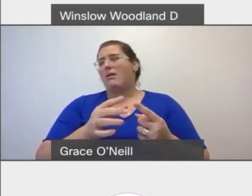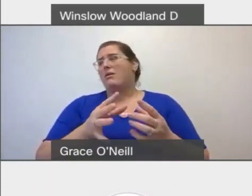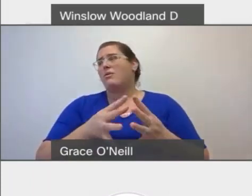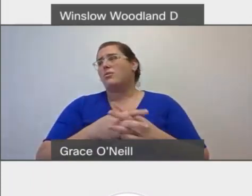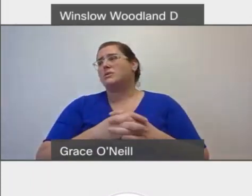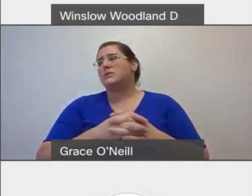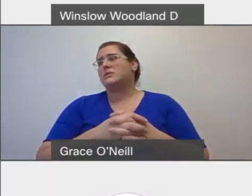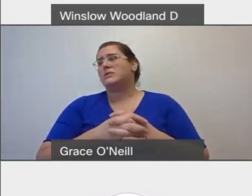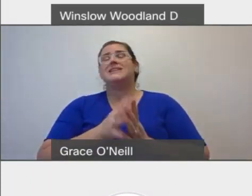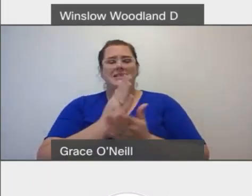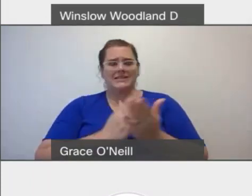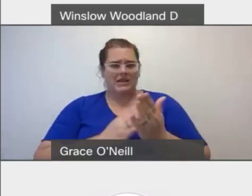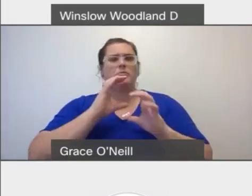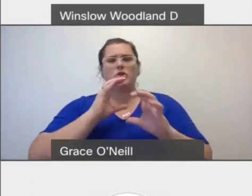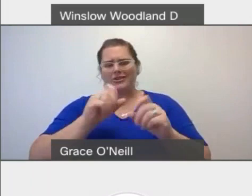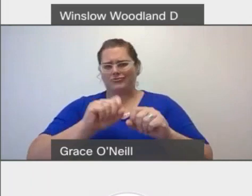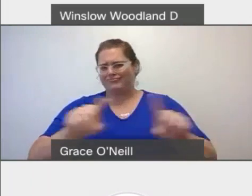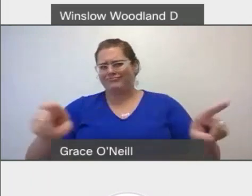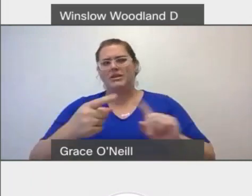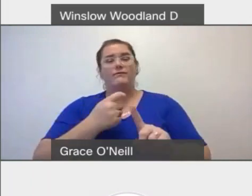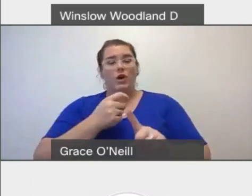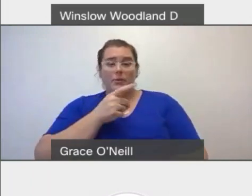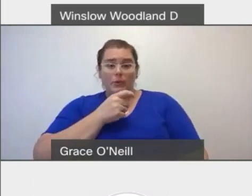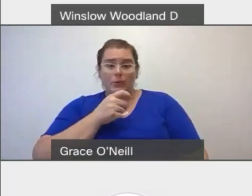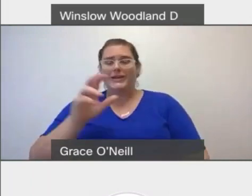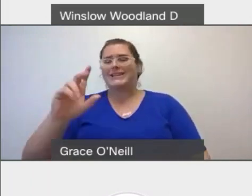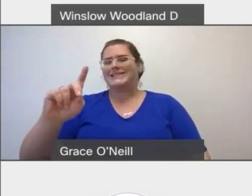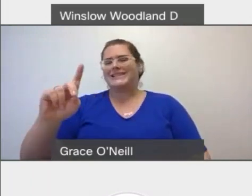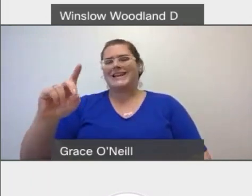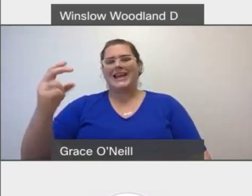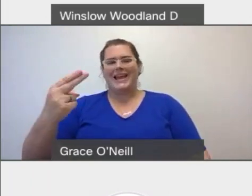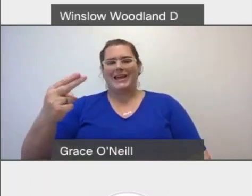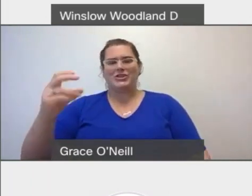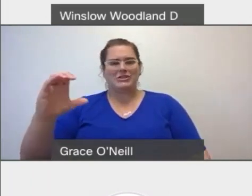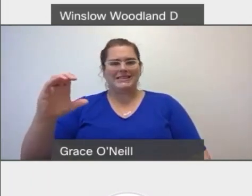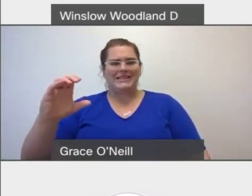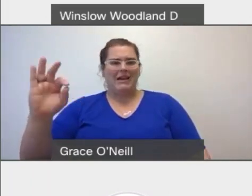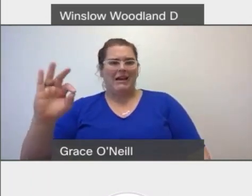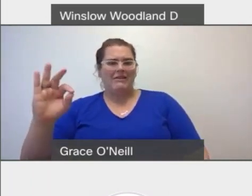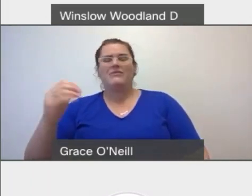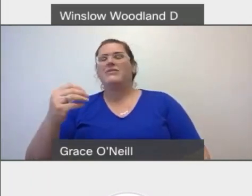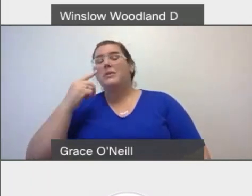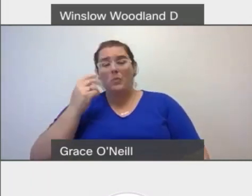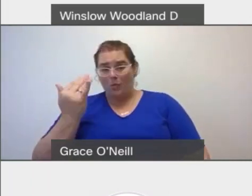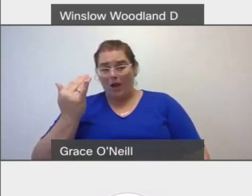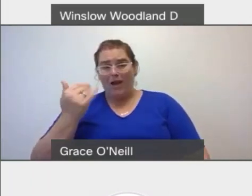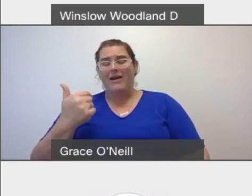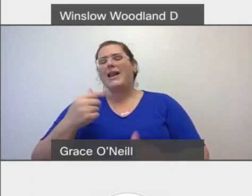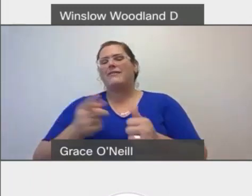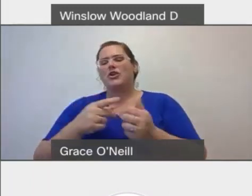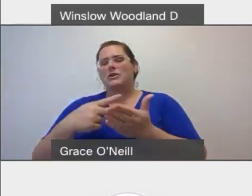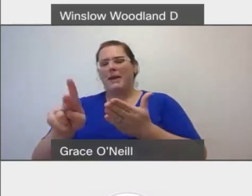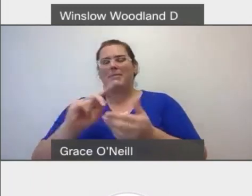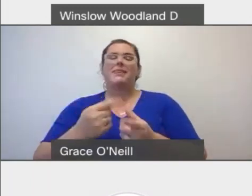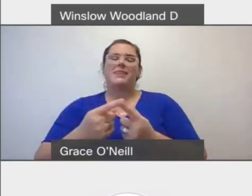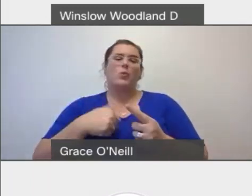there was some that went out very recently from DHCF because they had sort of the first payment, and then we included this as a second